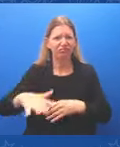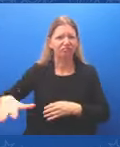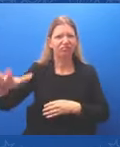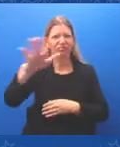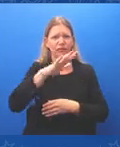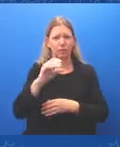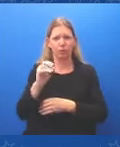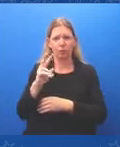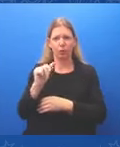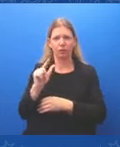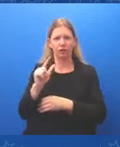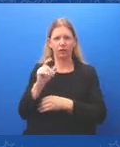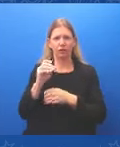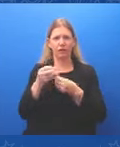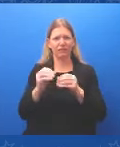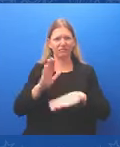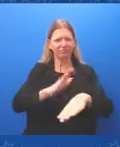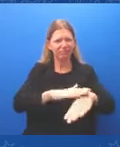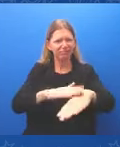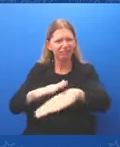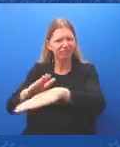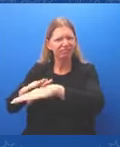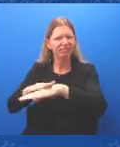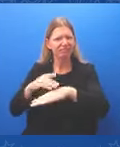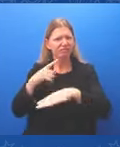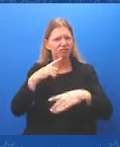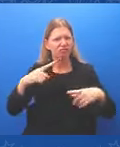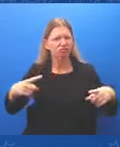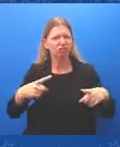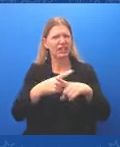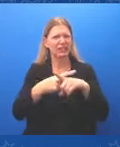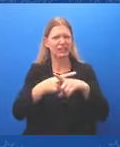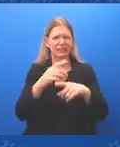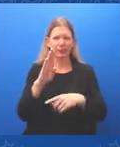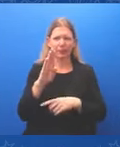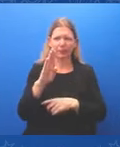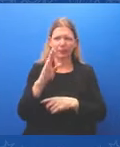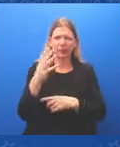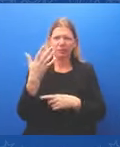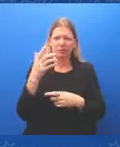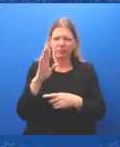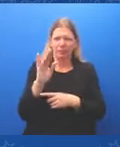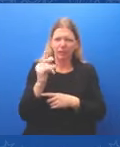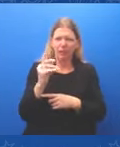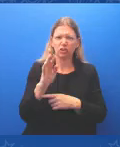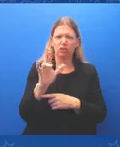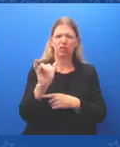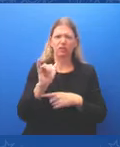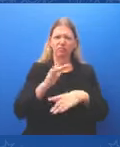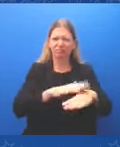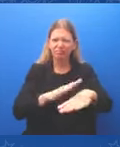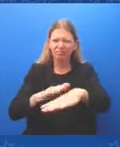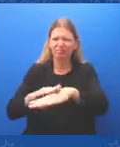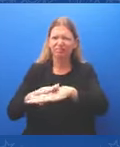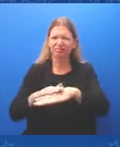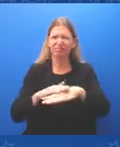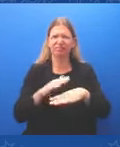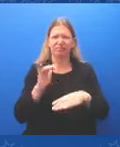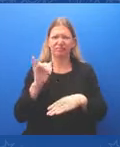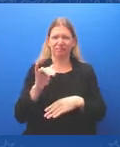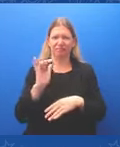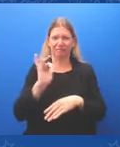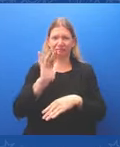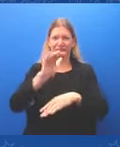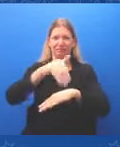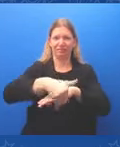Late that night, NAACP leader Medgar Evers was assassinated outside his home in Mississippi. Bernard Siegel, a Jewish lawyer in New